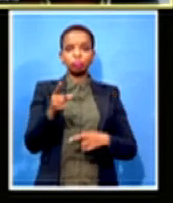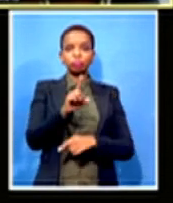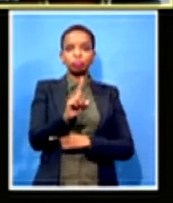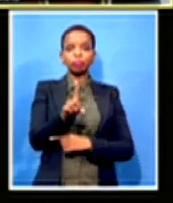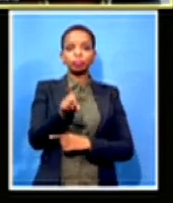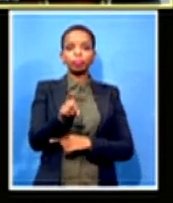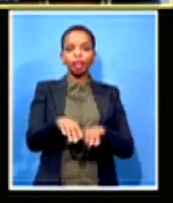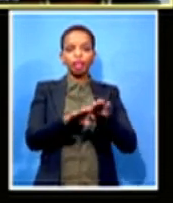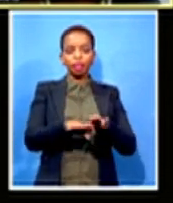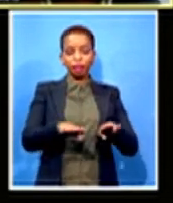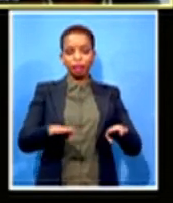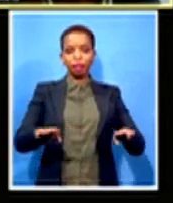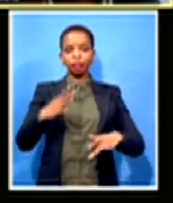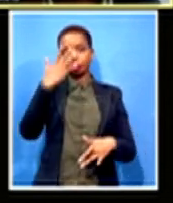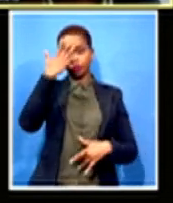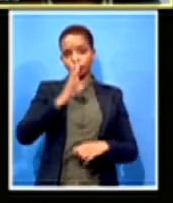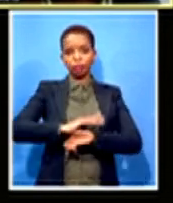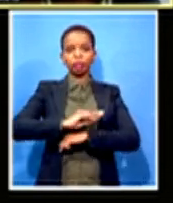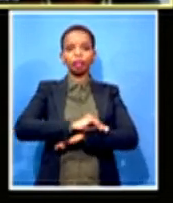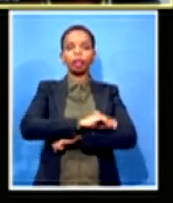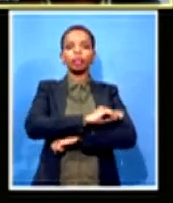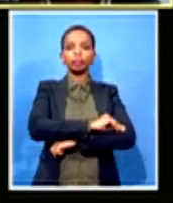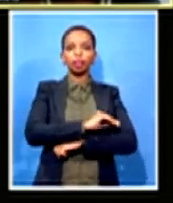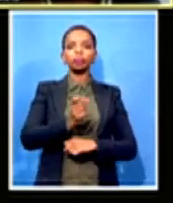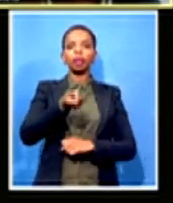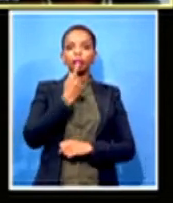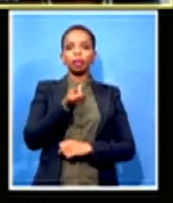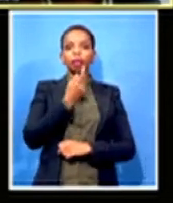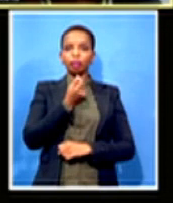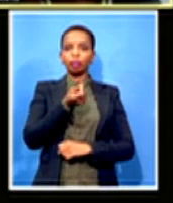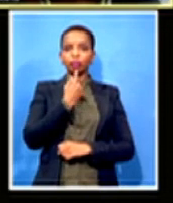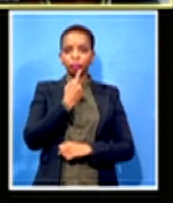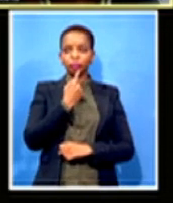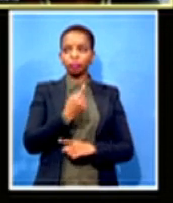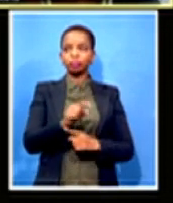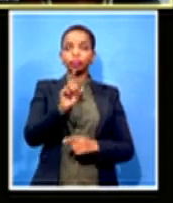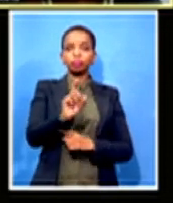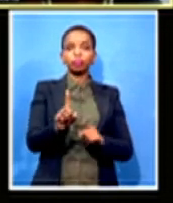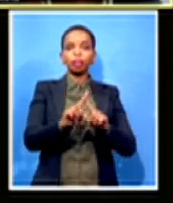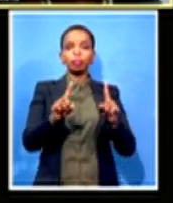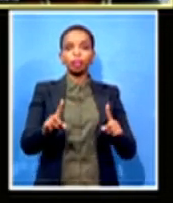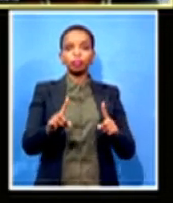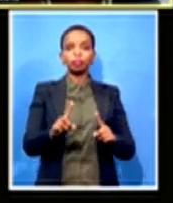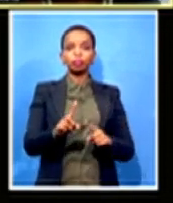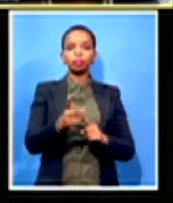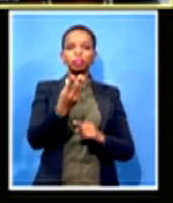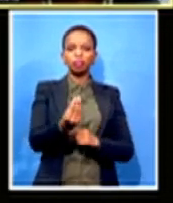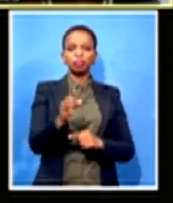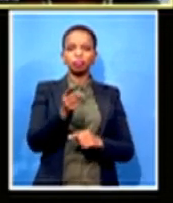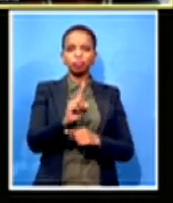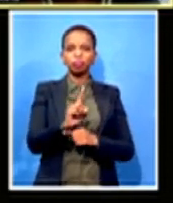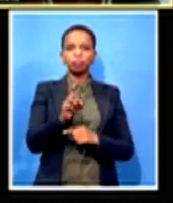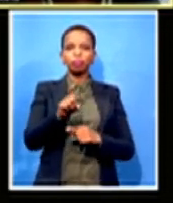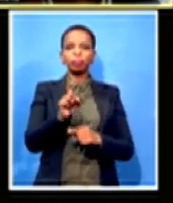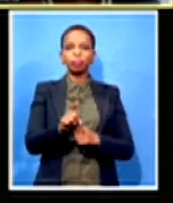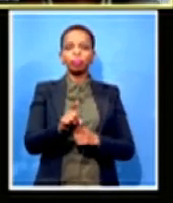on chemotherapy, etc. But there's been a study that was published actually a week or 2 ago from the